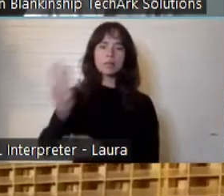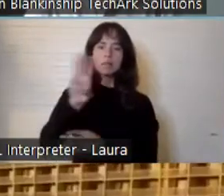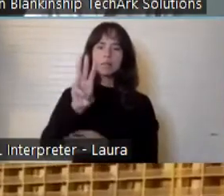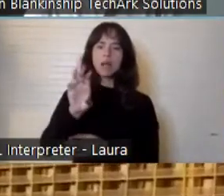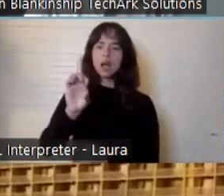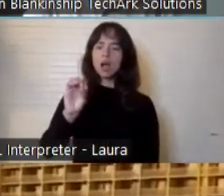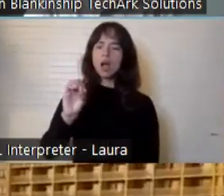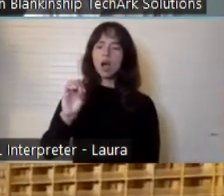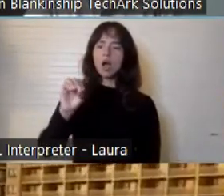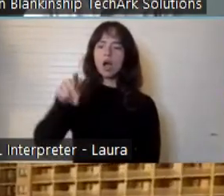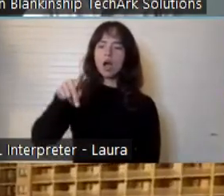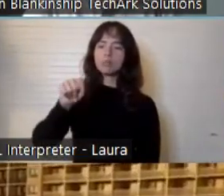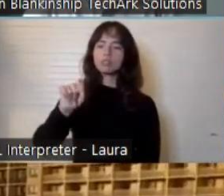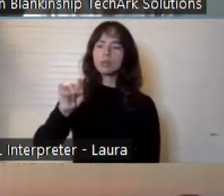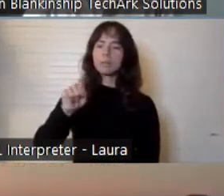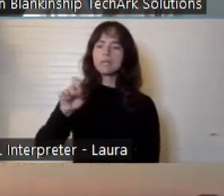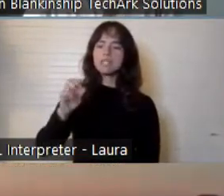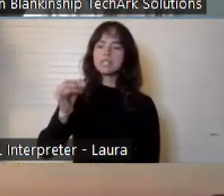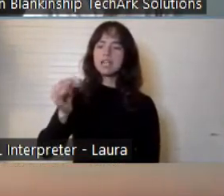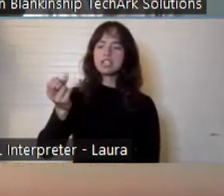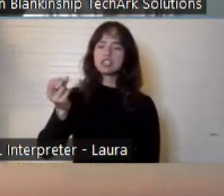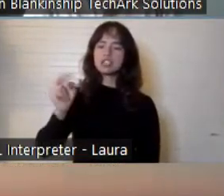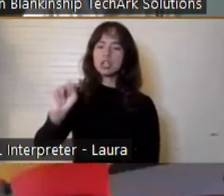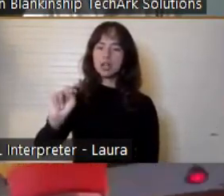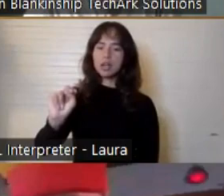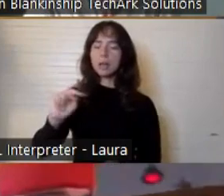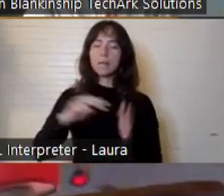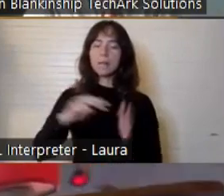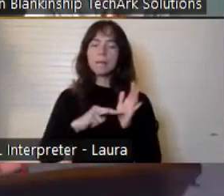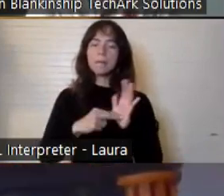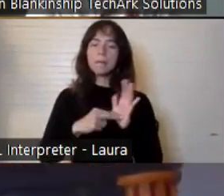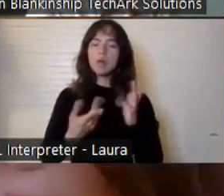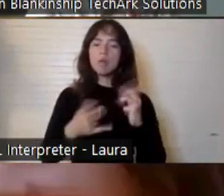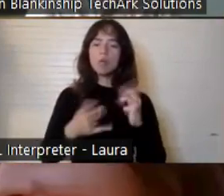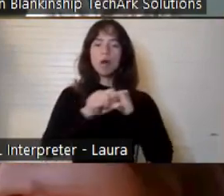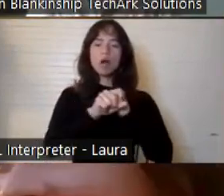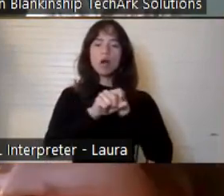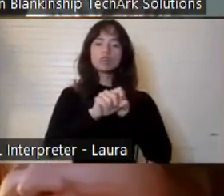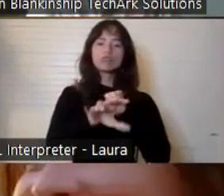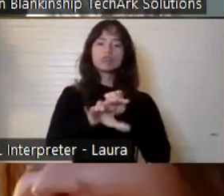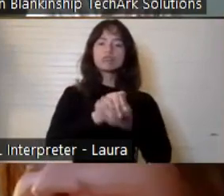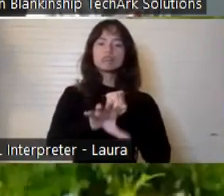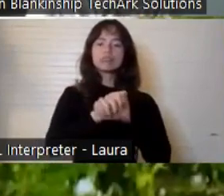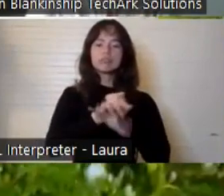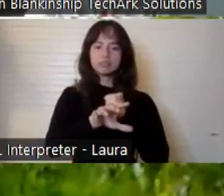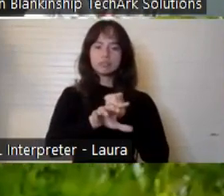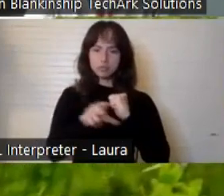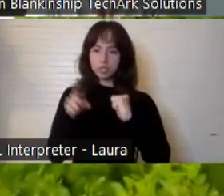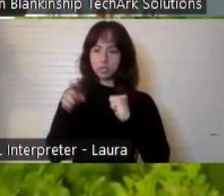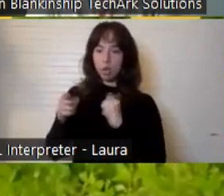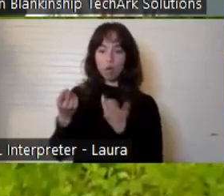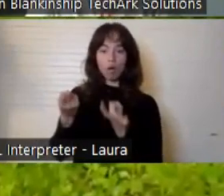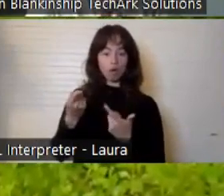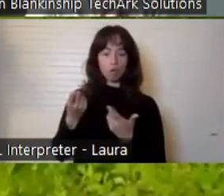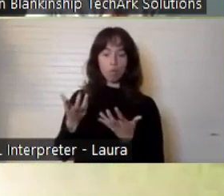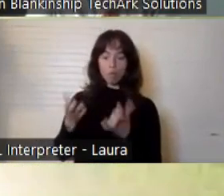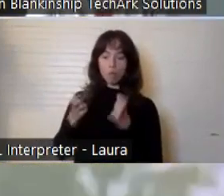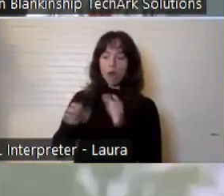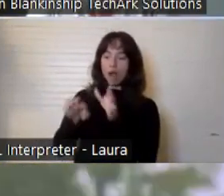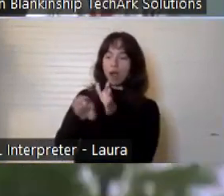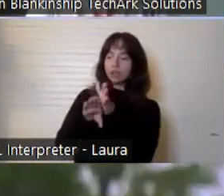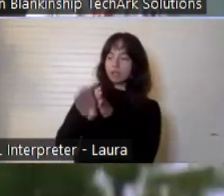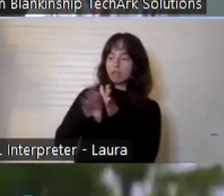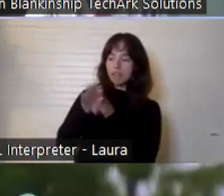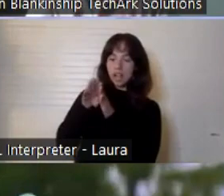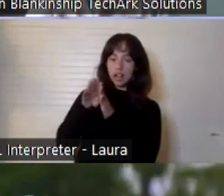someone's searching for a product or a service or some information, we want to develop the site so it's easy for Google and other